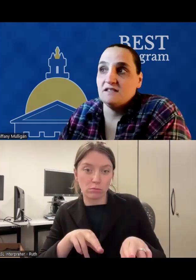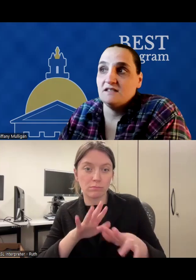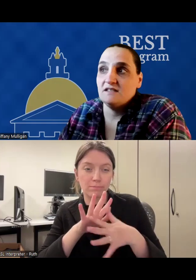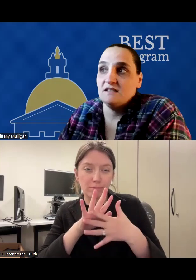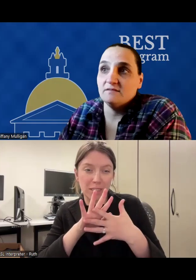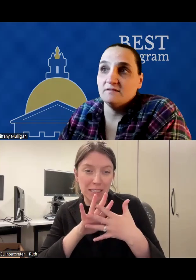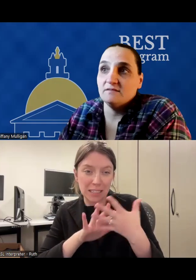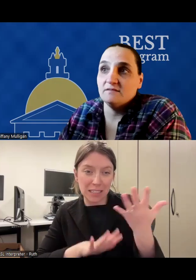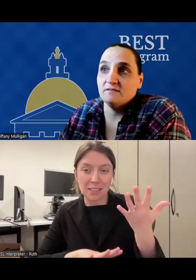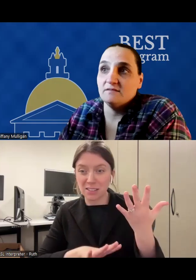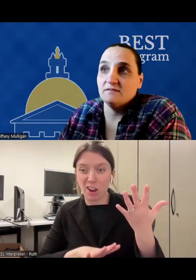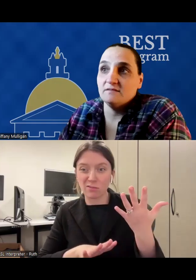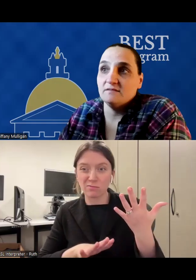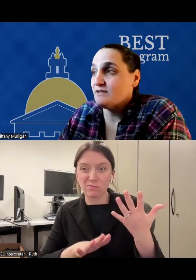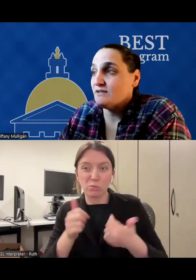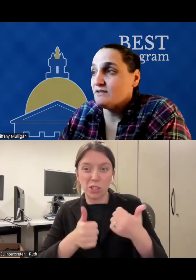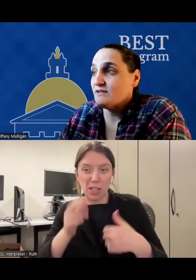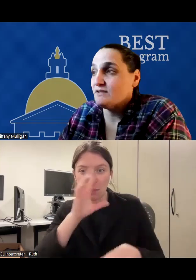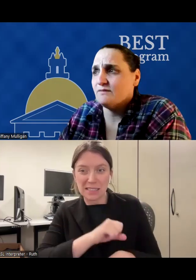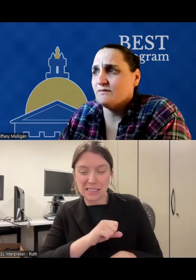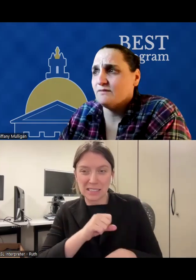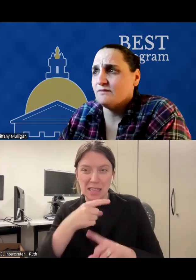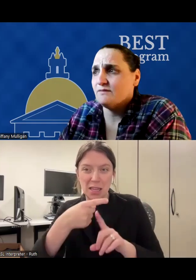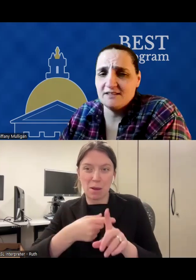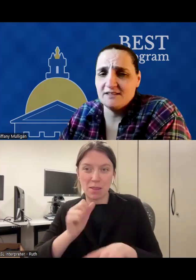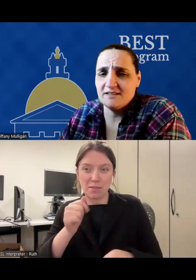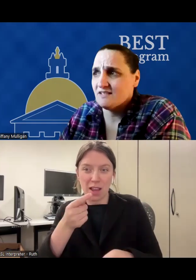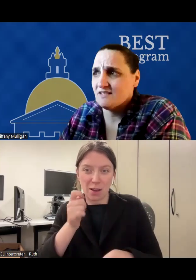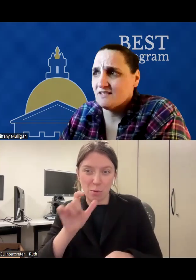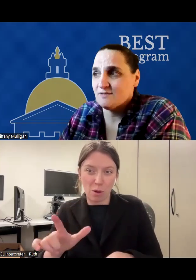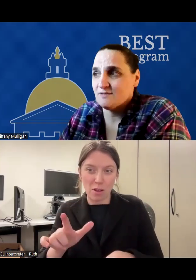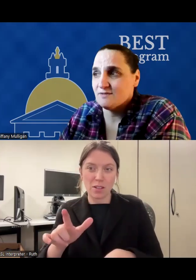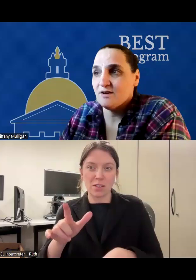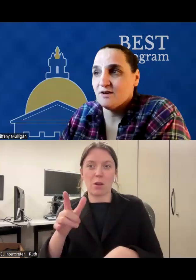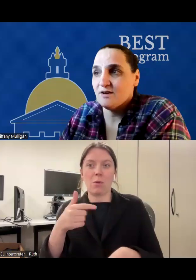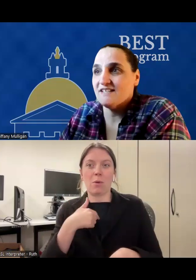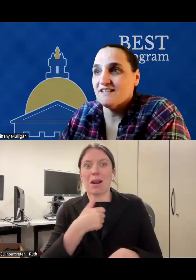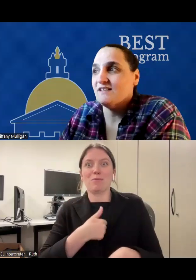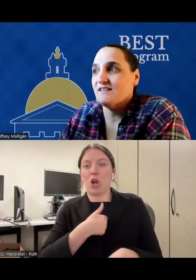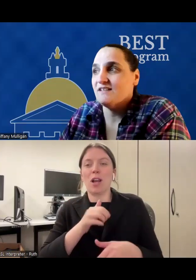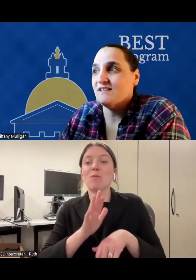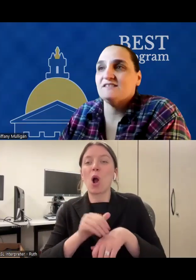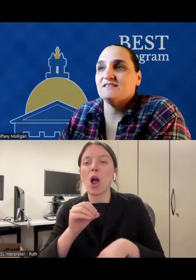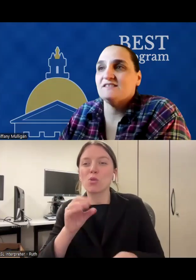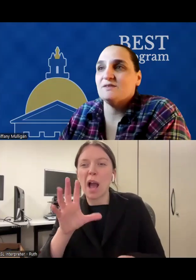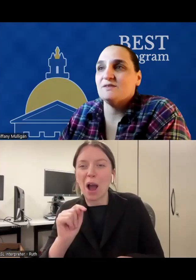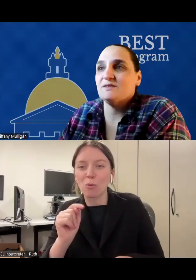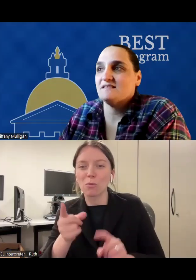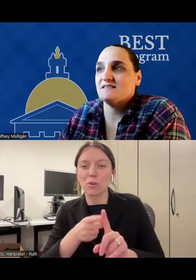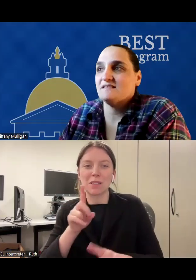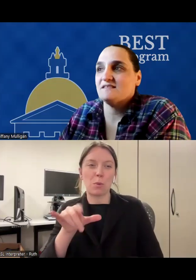the discounts they missed in the month of April. So if anyone on DYS is on this, I'm sorry, I'm calling you guys out. But so